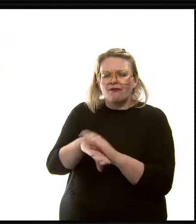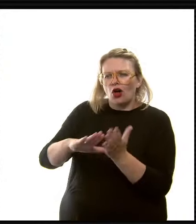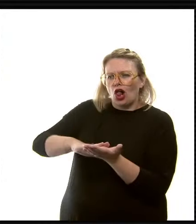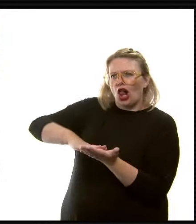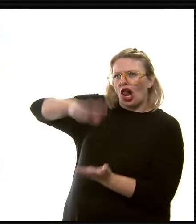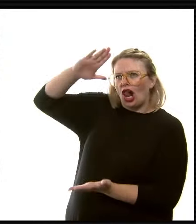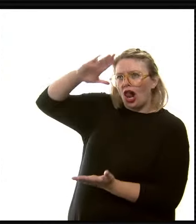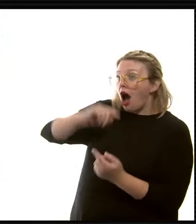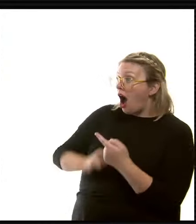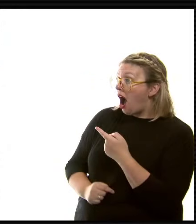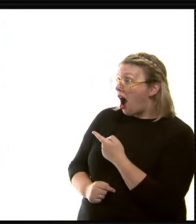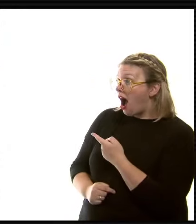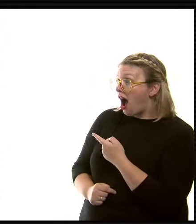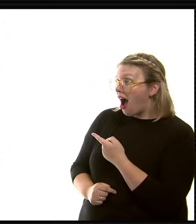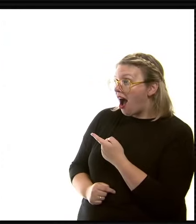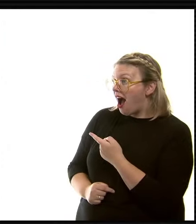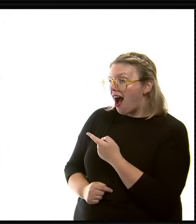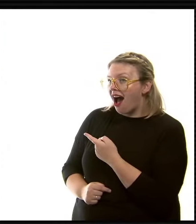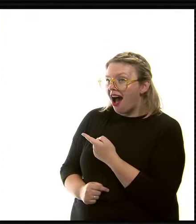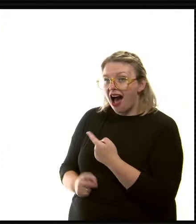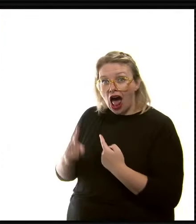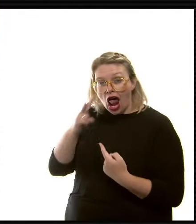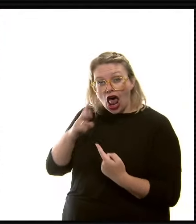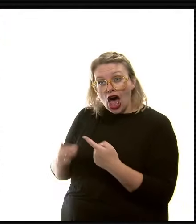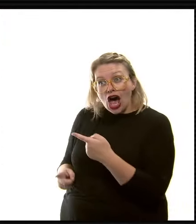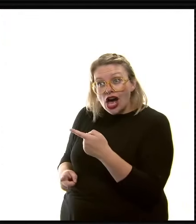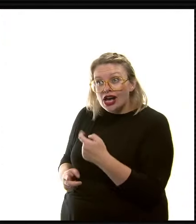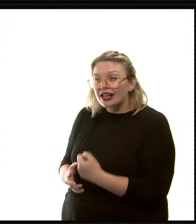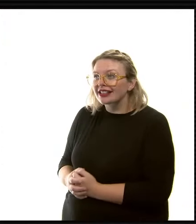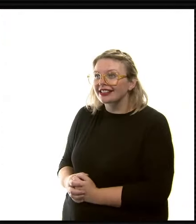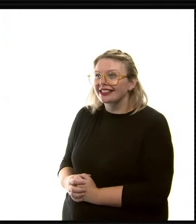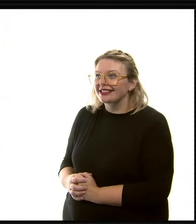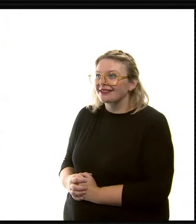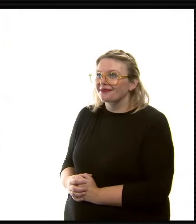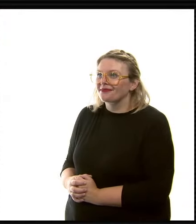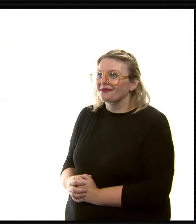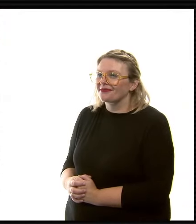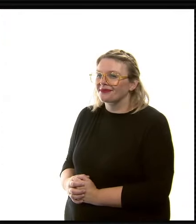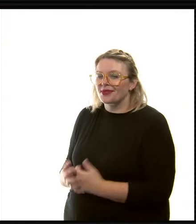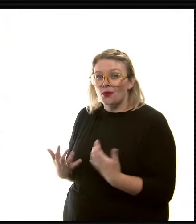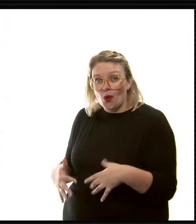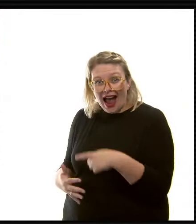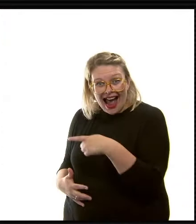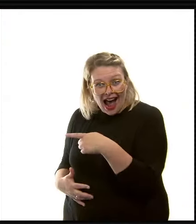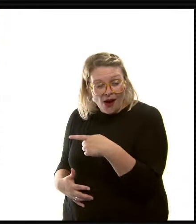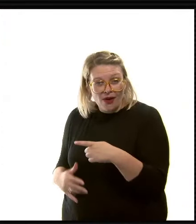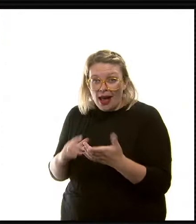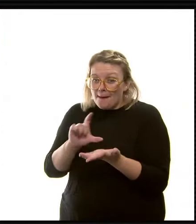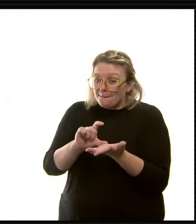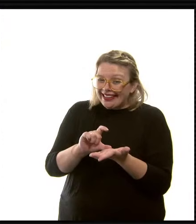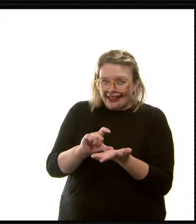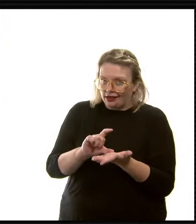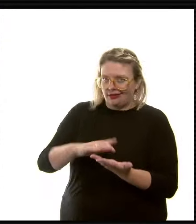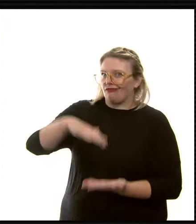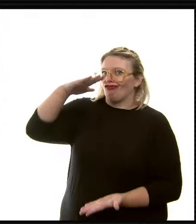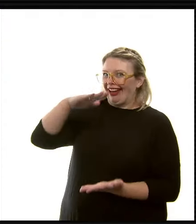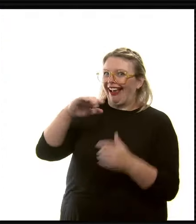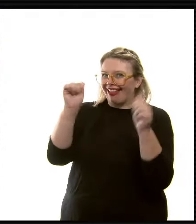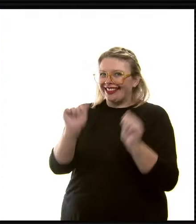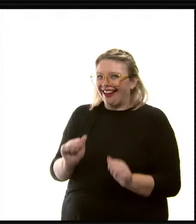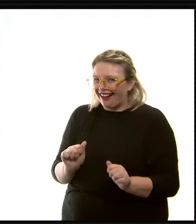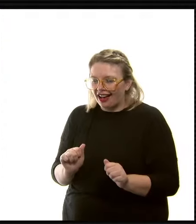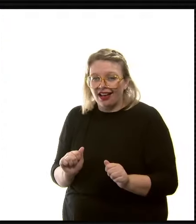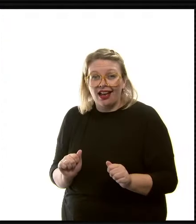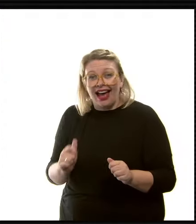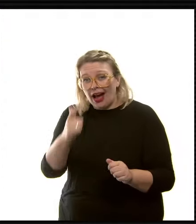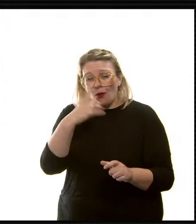over my right shoulder. Oh, look at this. Oh, my goodness. Wow, can I make another minifigure joke, please? No, there's no